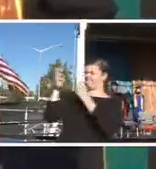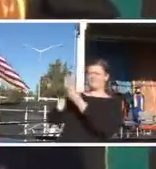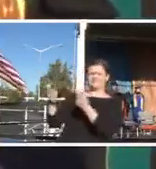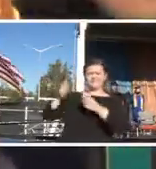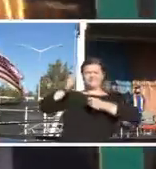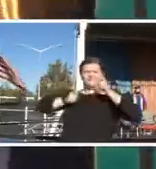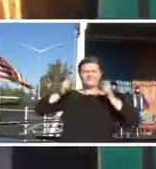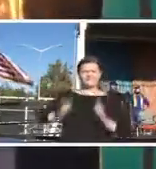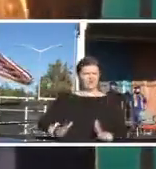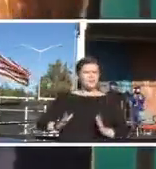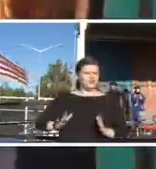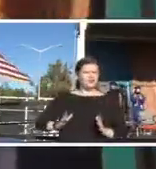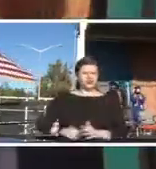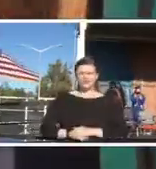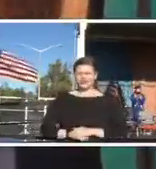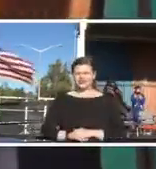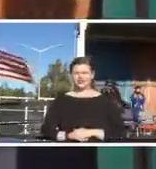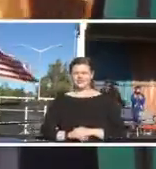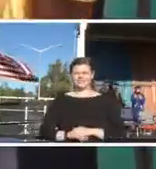drummers.